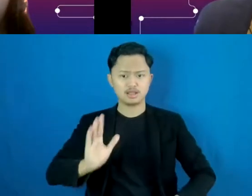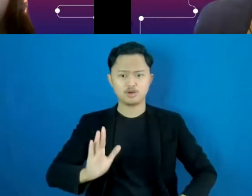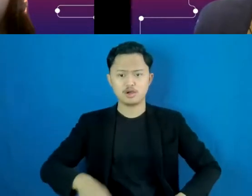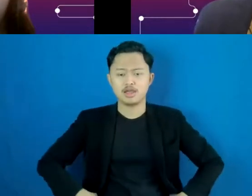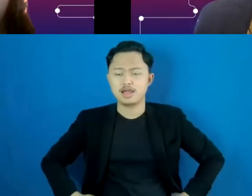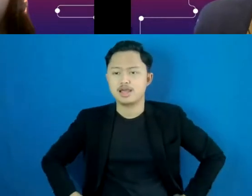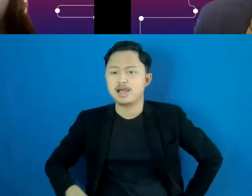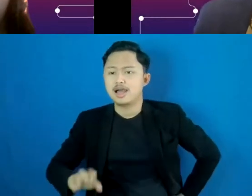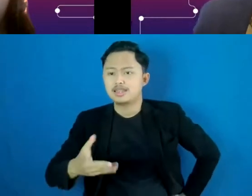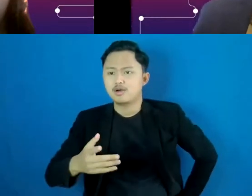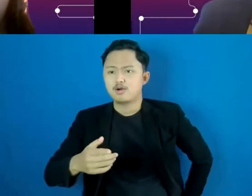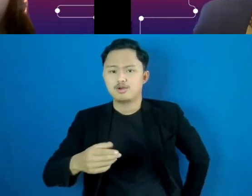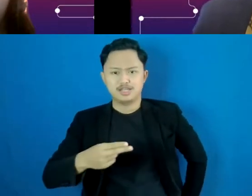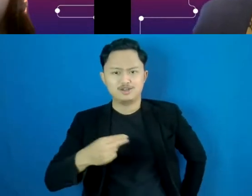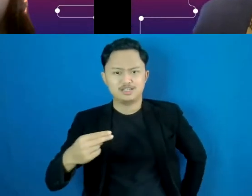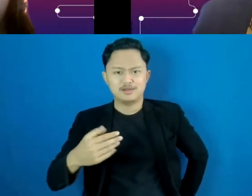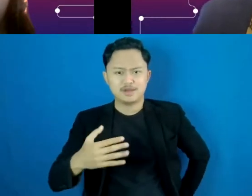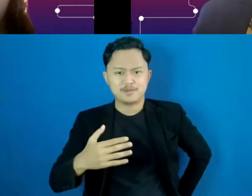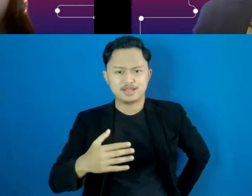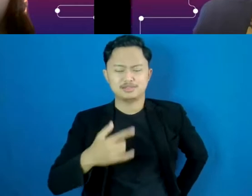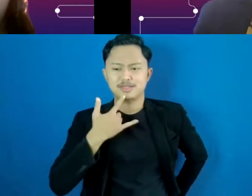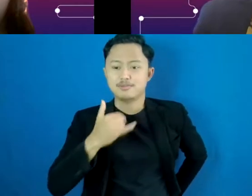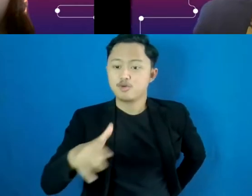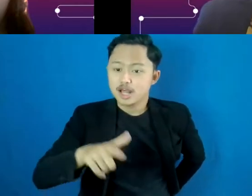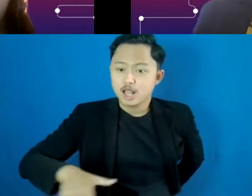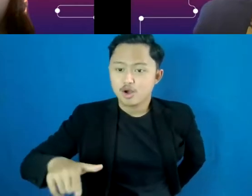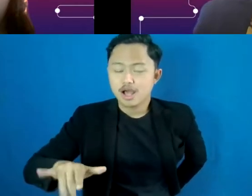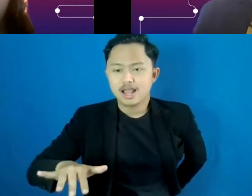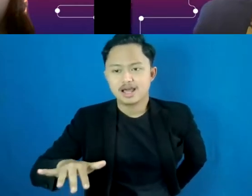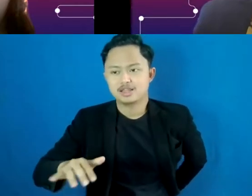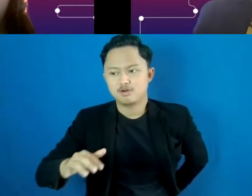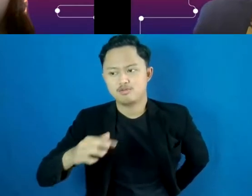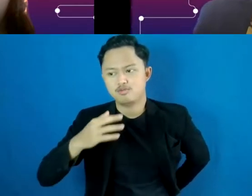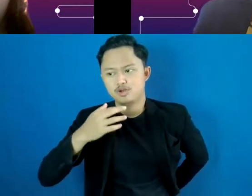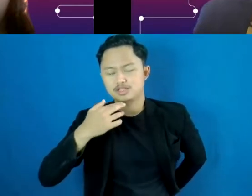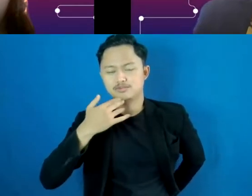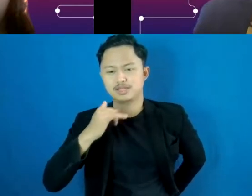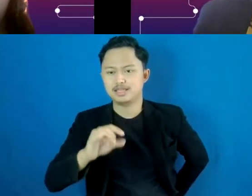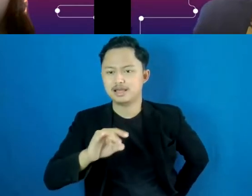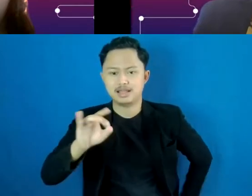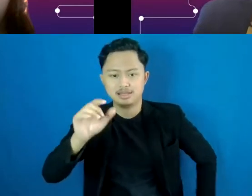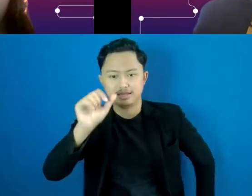in initial stages? Is there any local or foreign investor available in India?